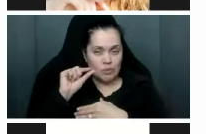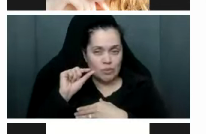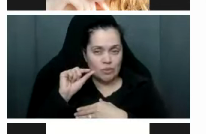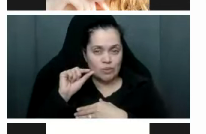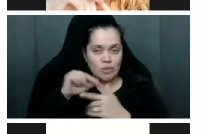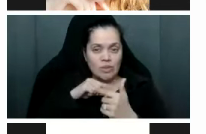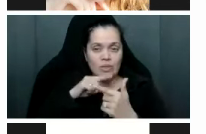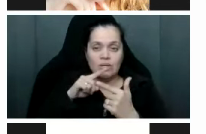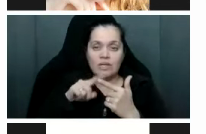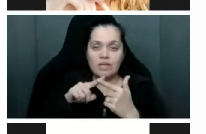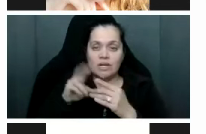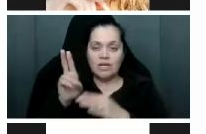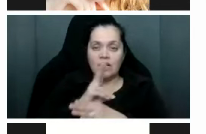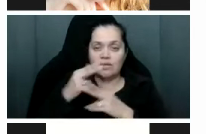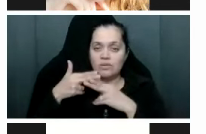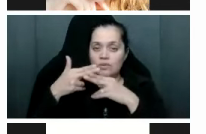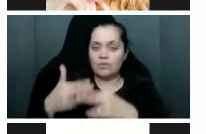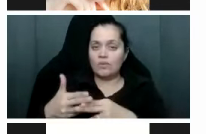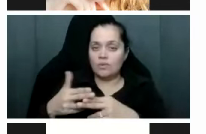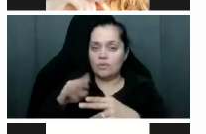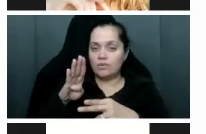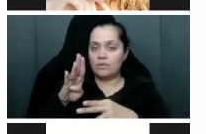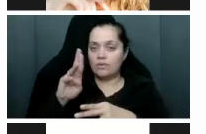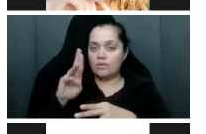then I use what I call the bump.